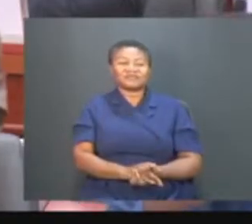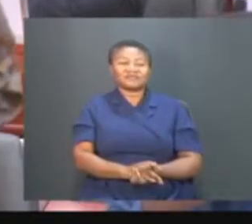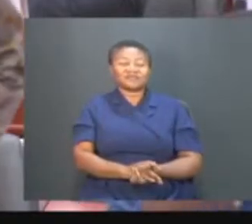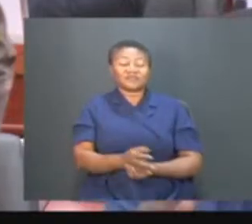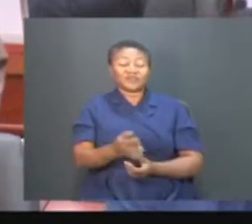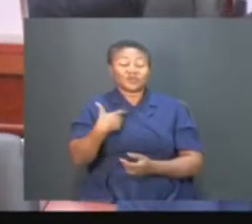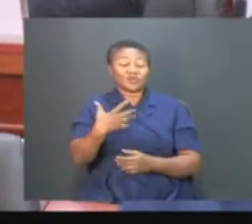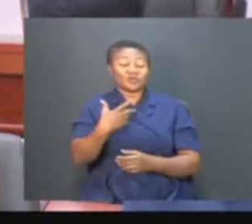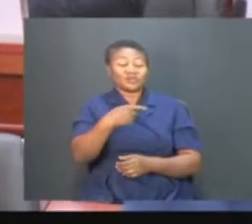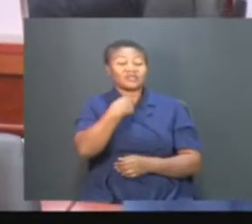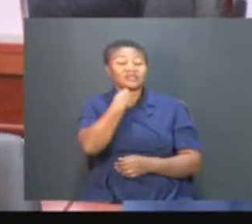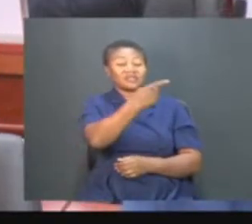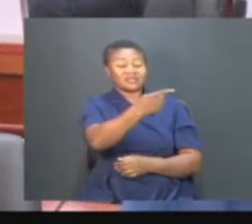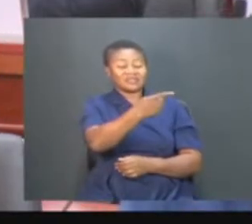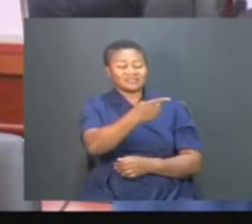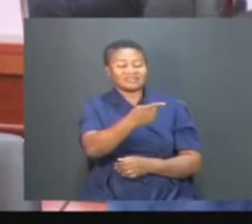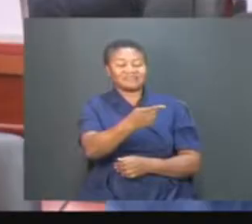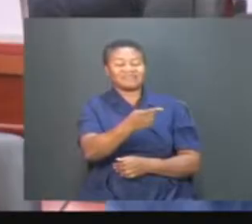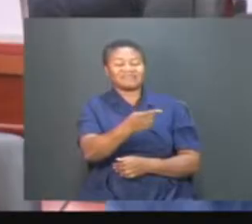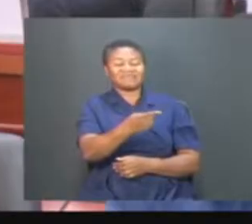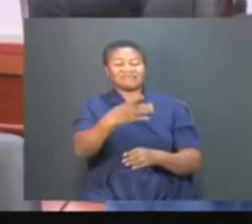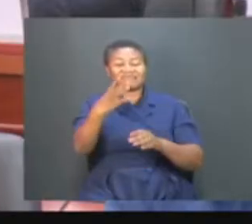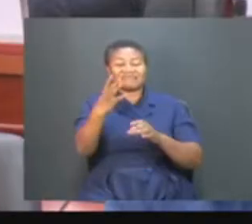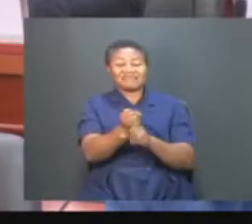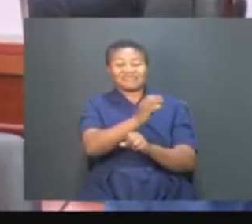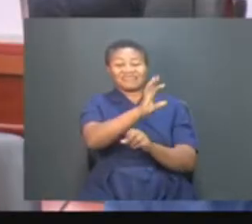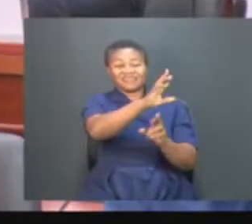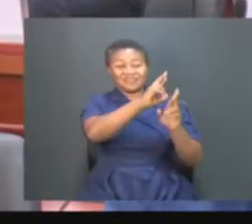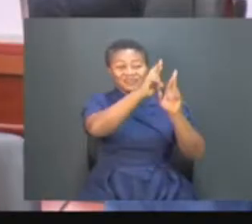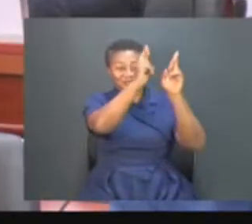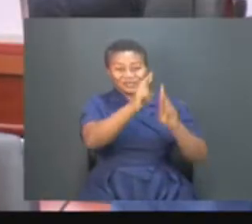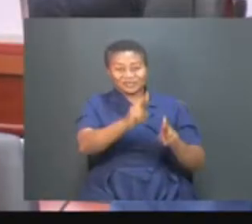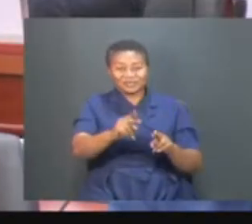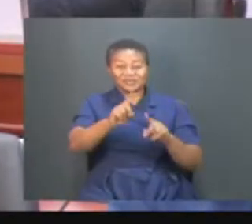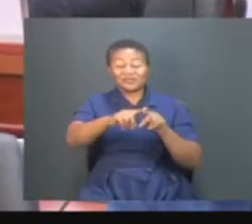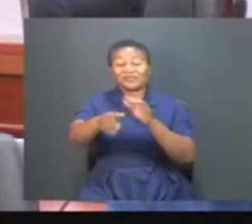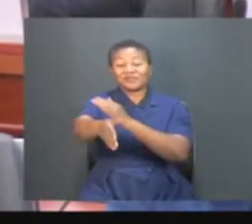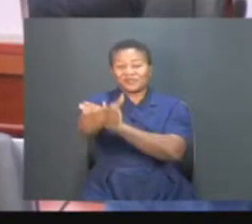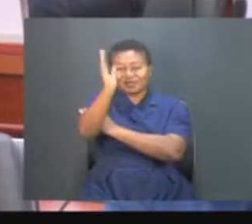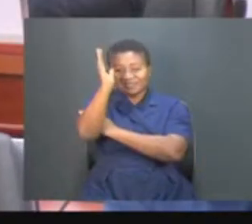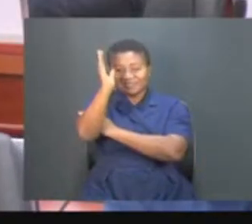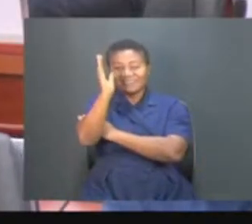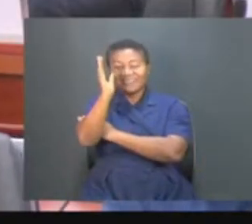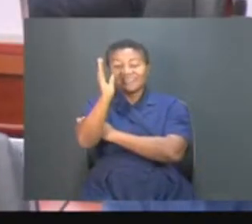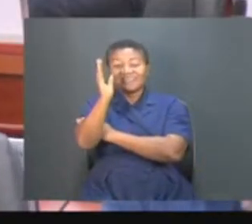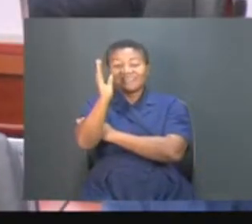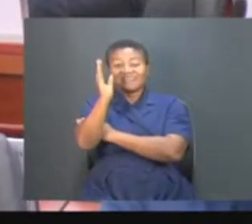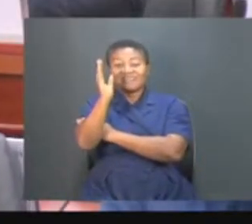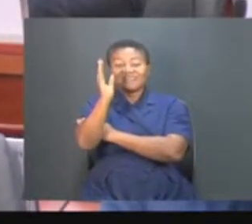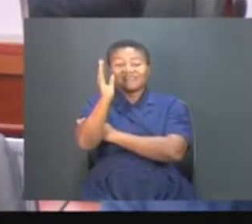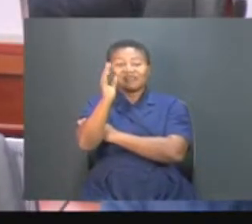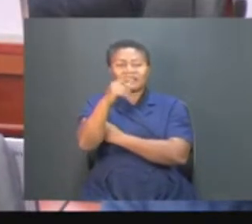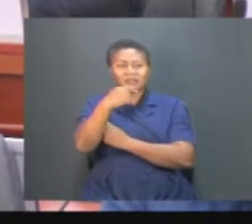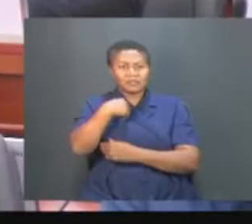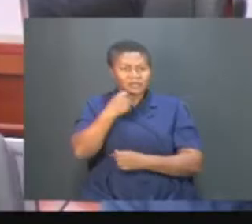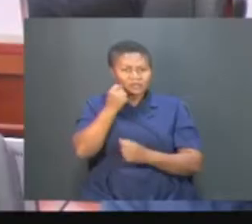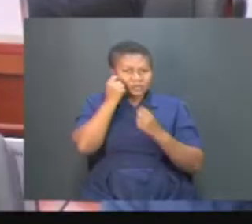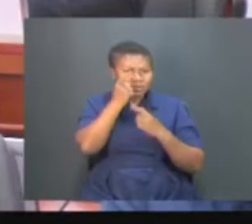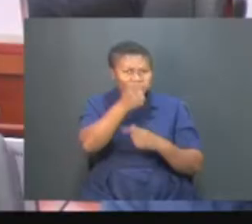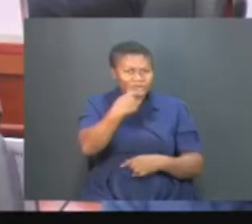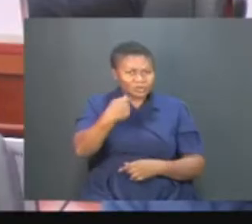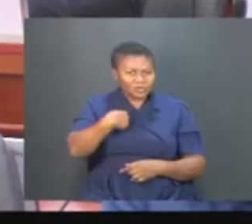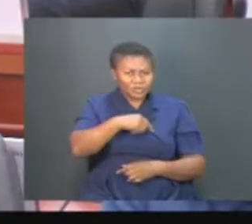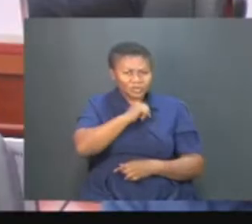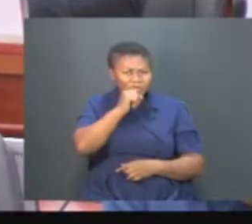take the result you got in good faith. But did I hear you say that we don't even understand what we are